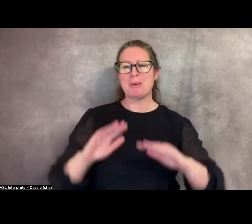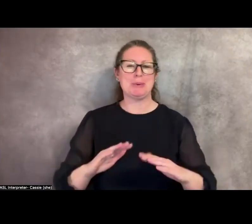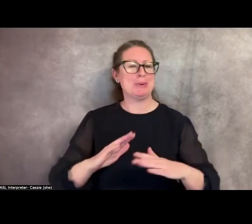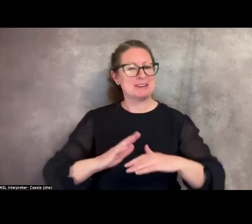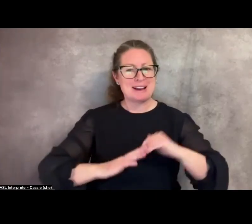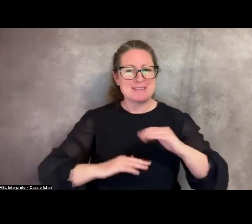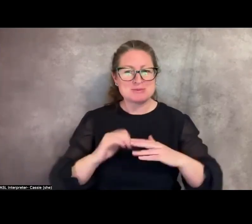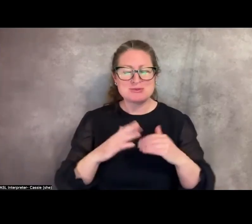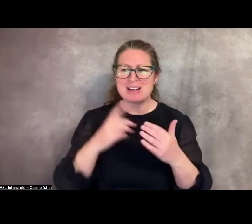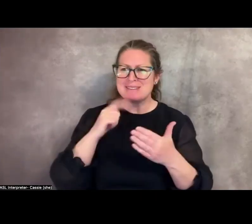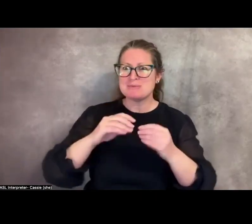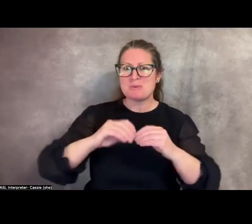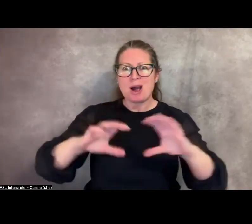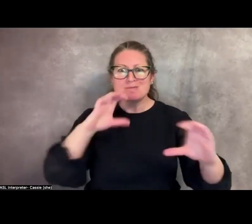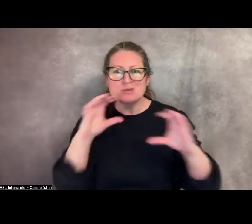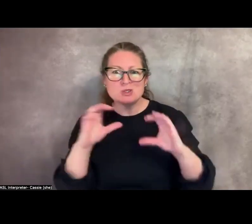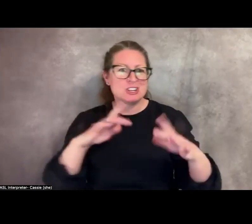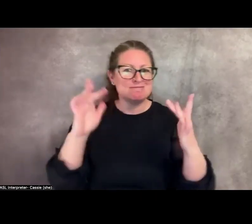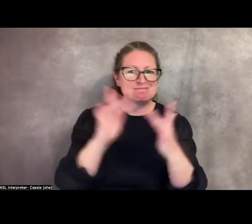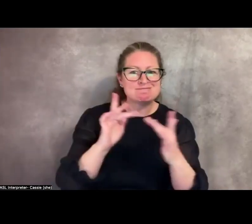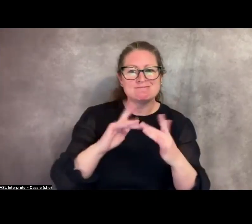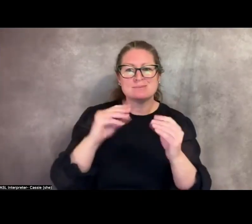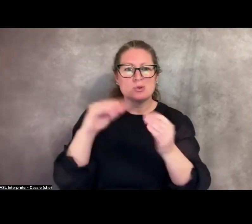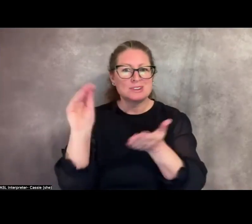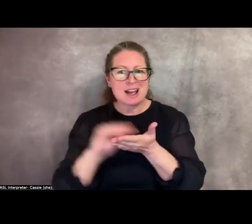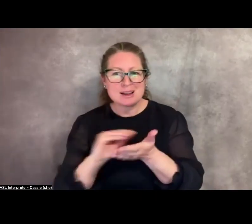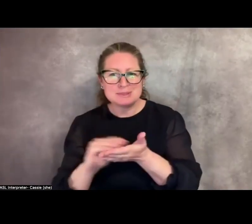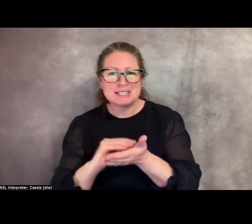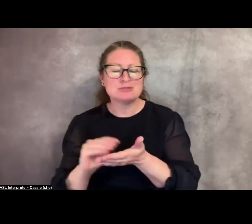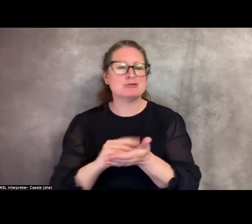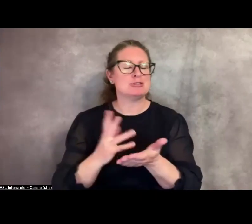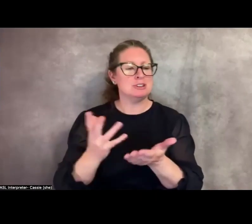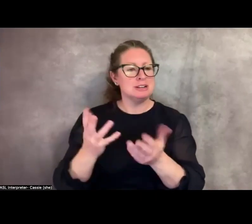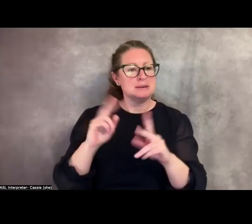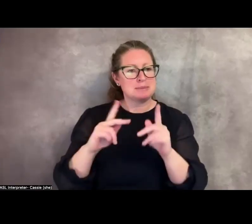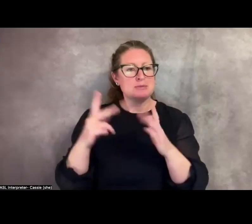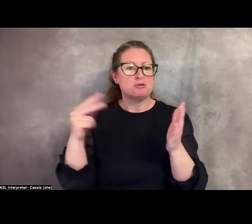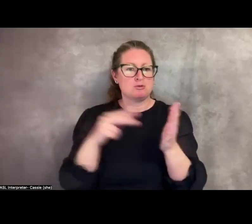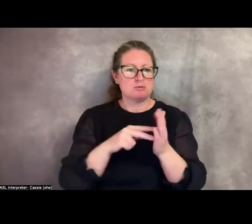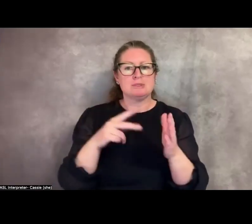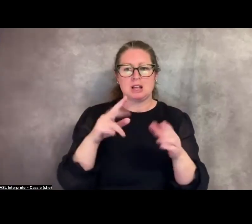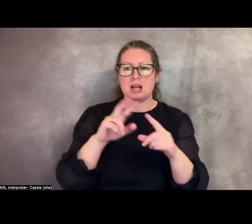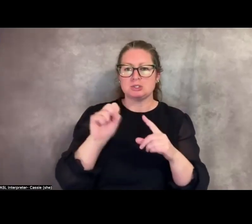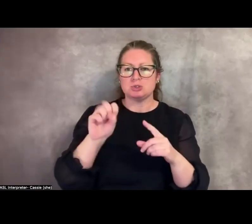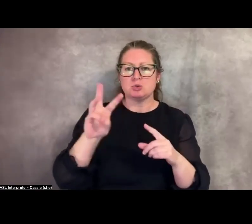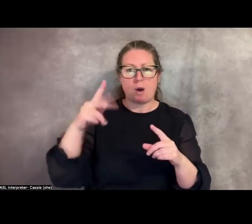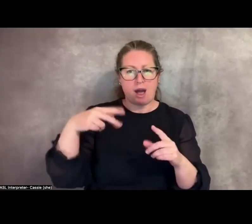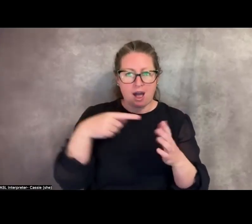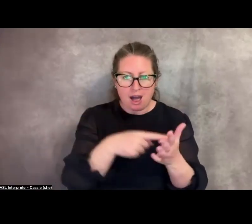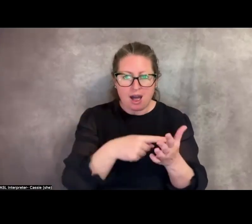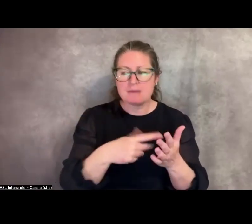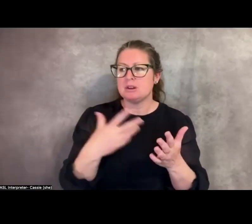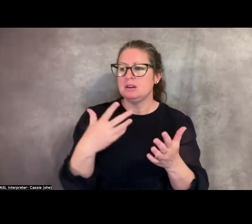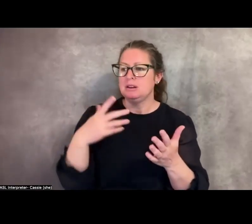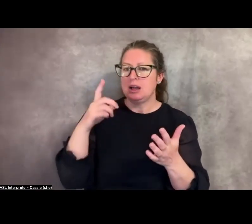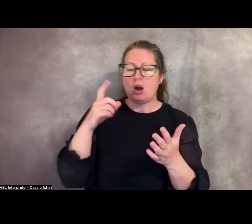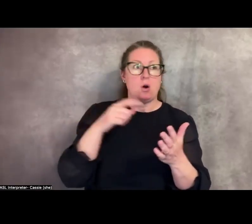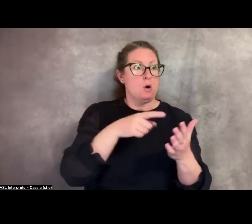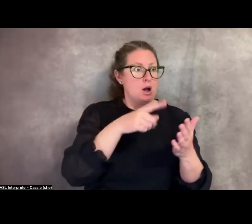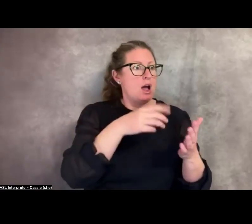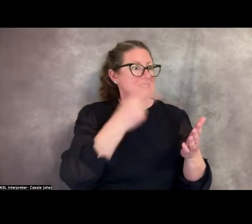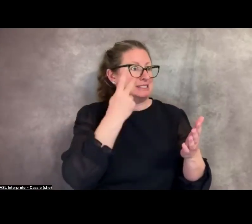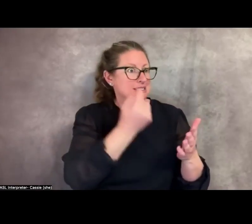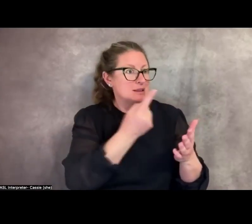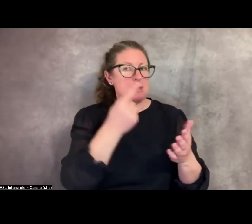I've noticed a lot more documentation. People referring to the SWAP, people being aware of things that they need to be reporting to